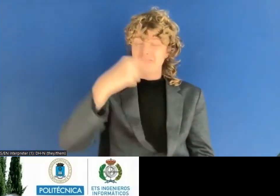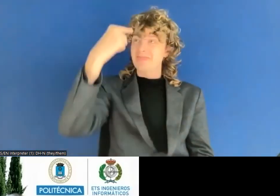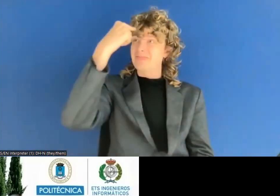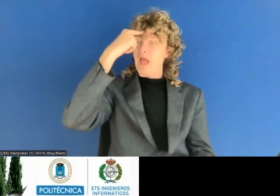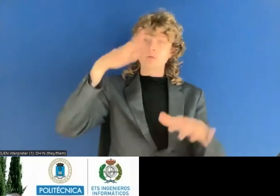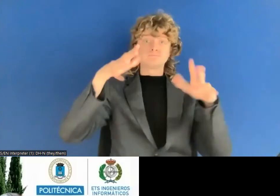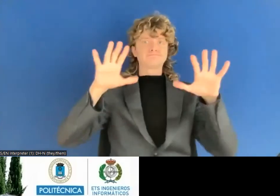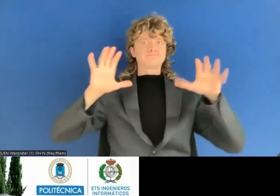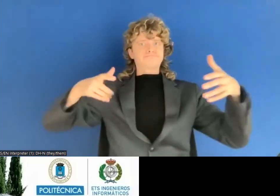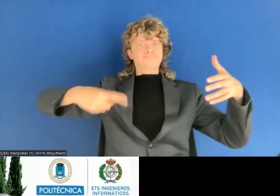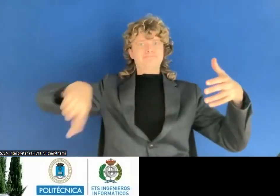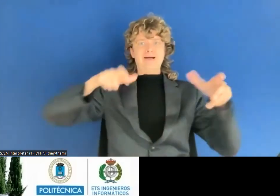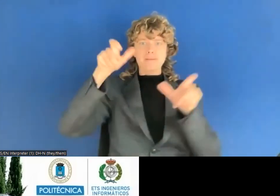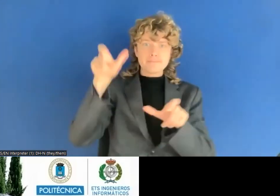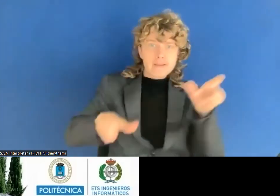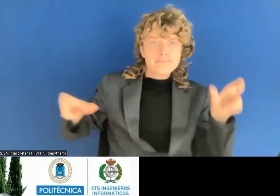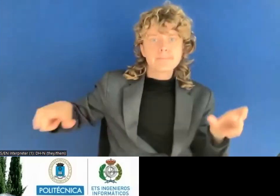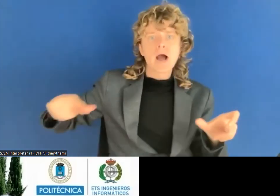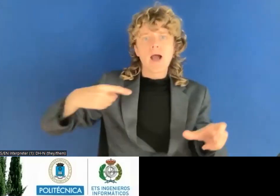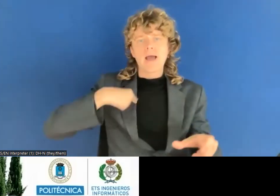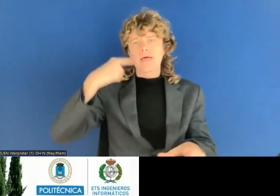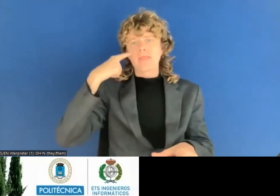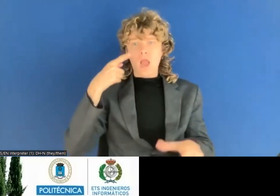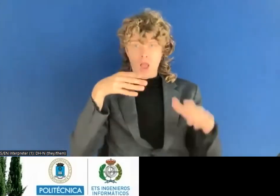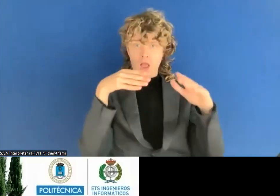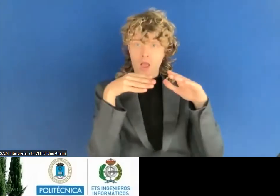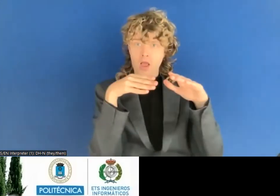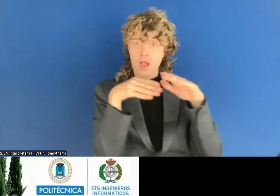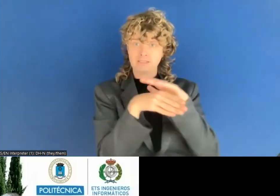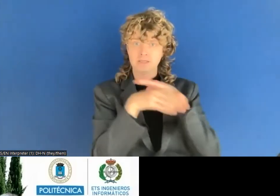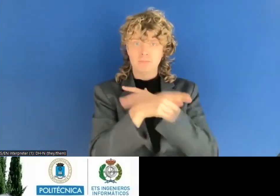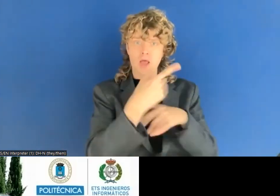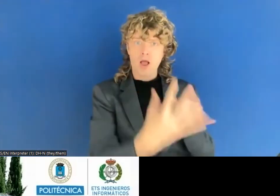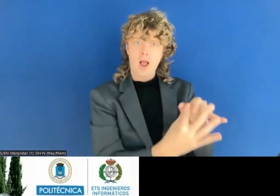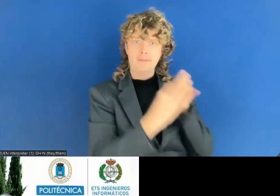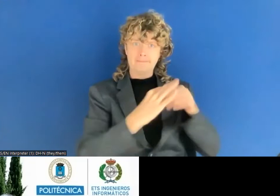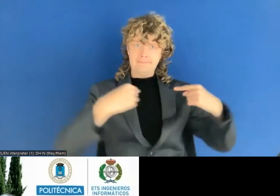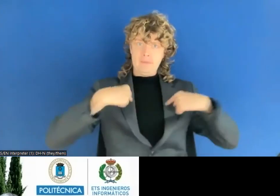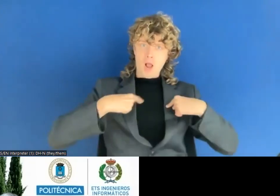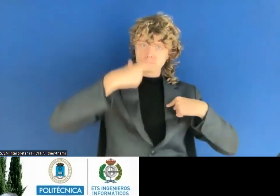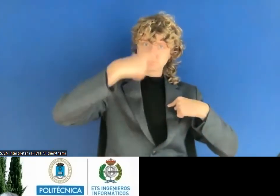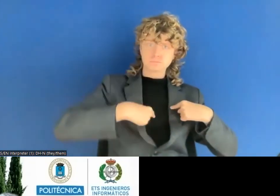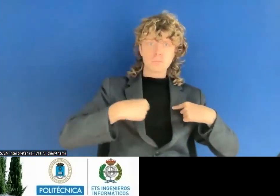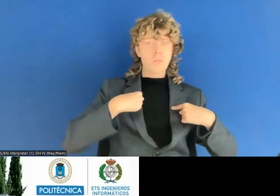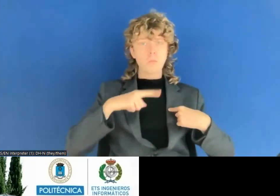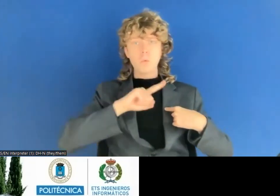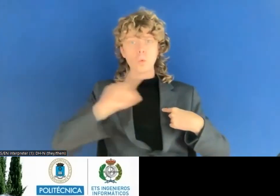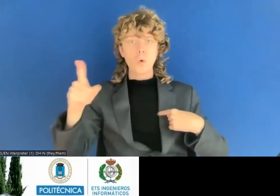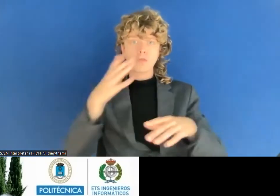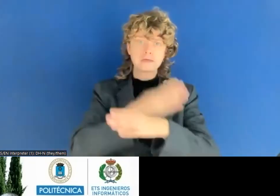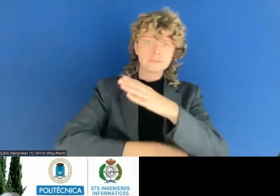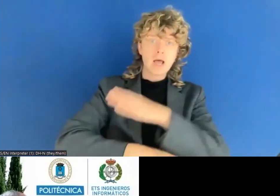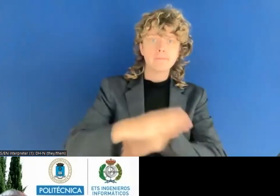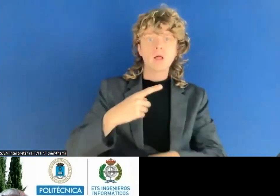beings. And because we don't think it is relevant to us, we don't want to think about accessibility. We don't want to see people